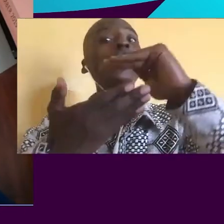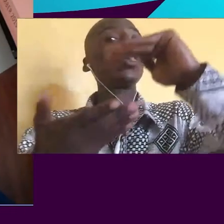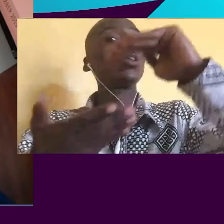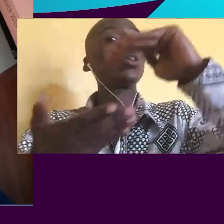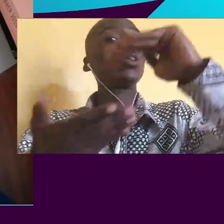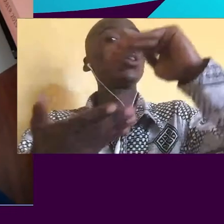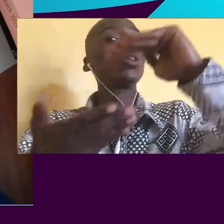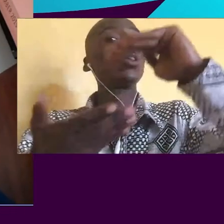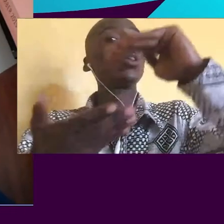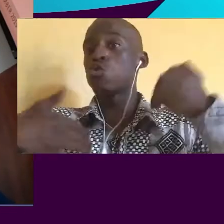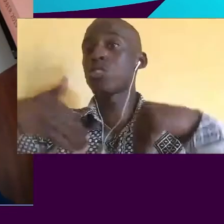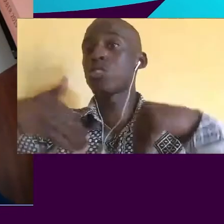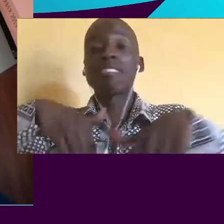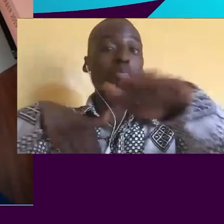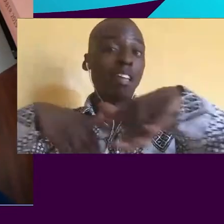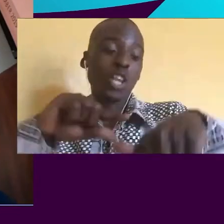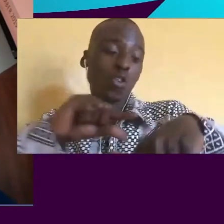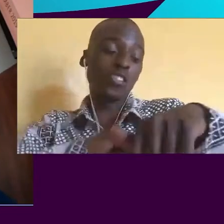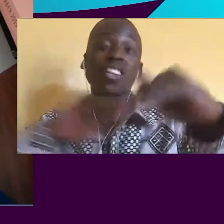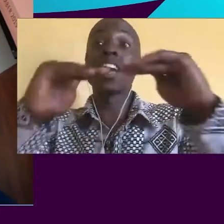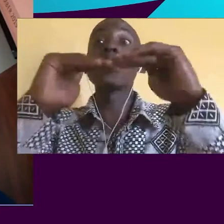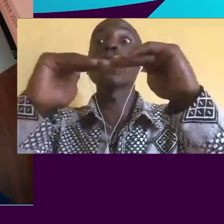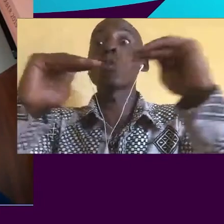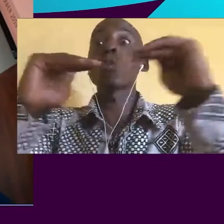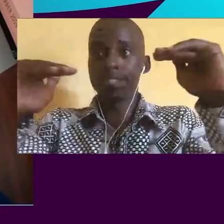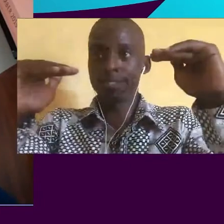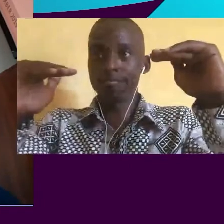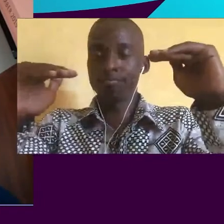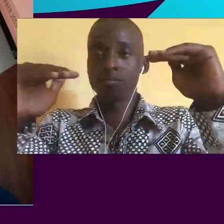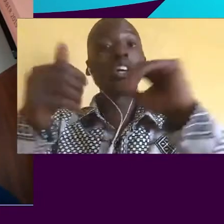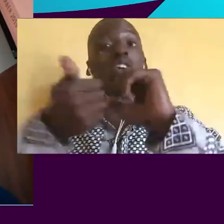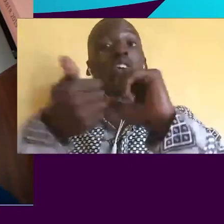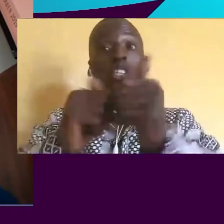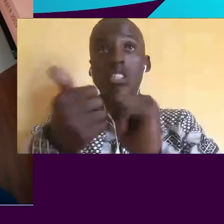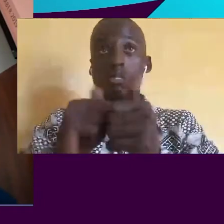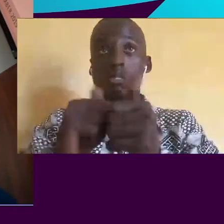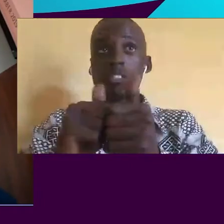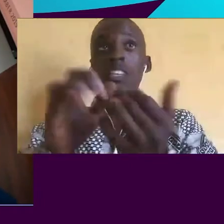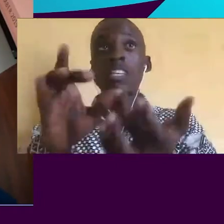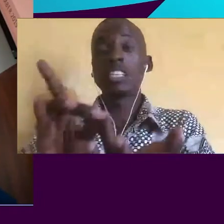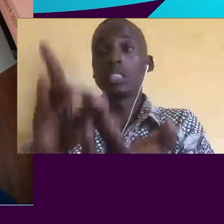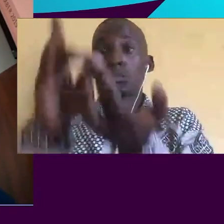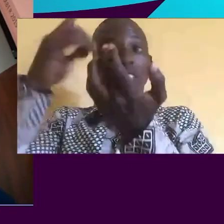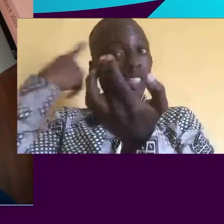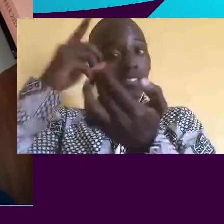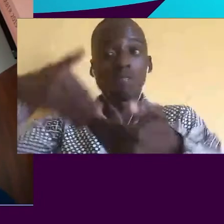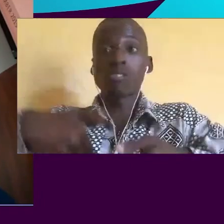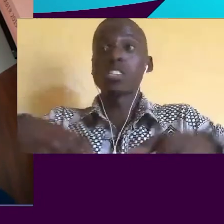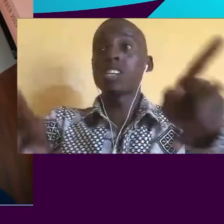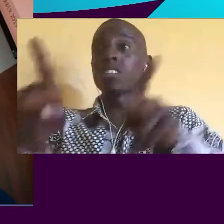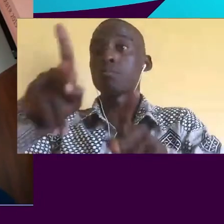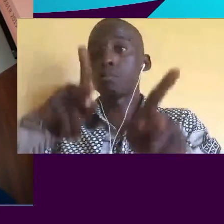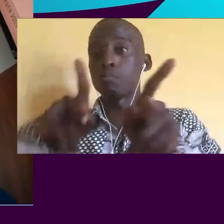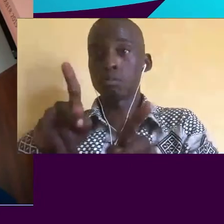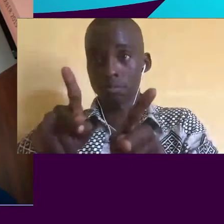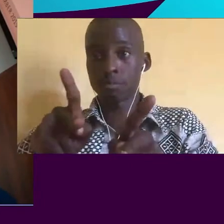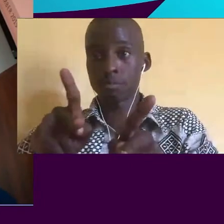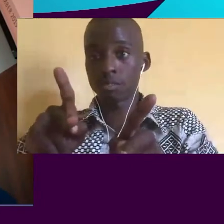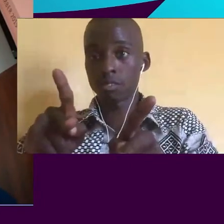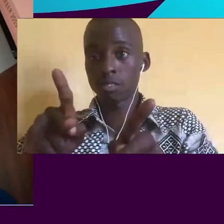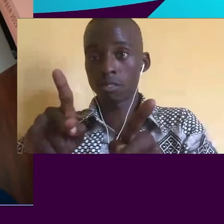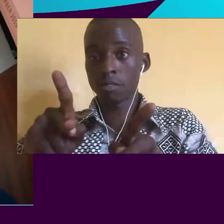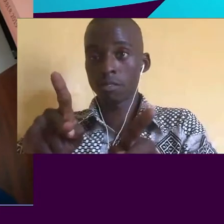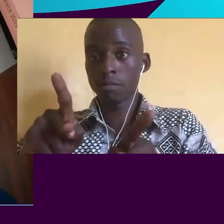of gender equality in games and sports, especially for young people, as this is